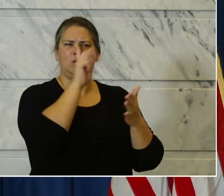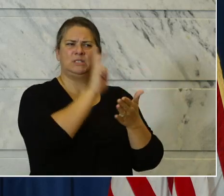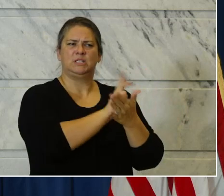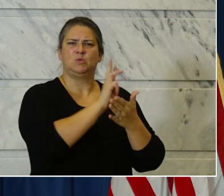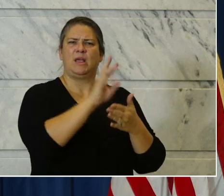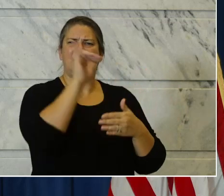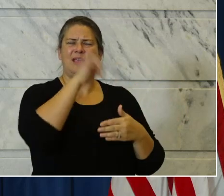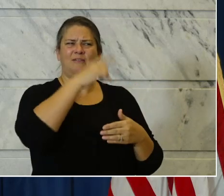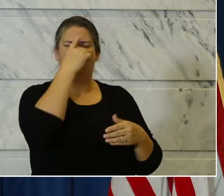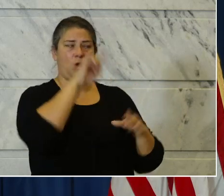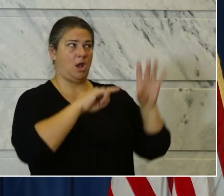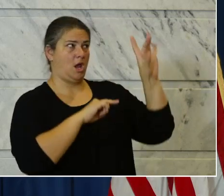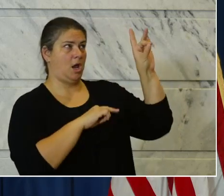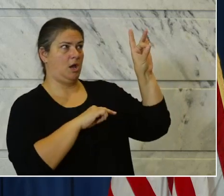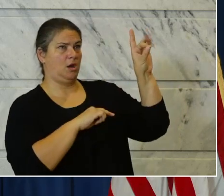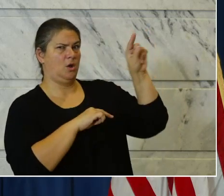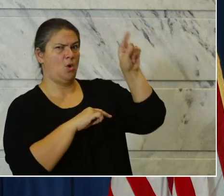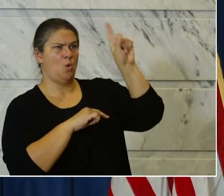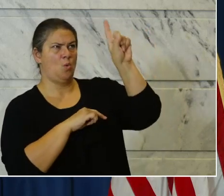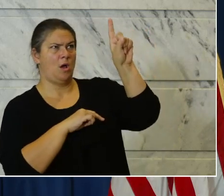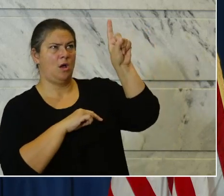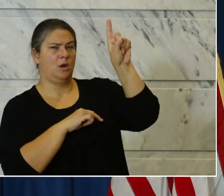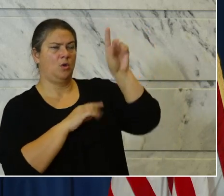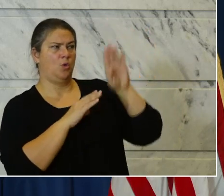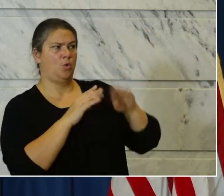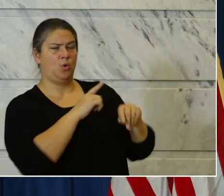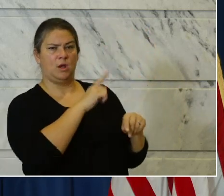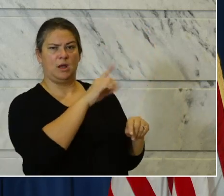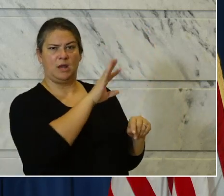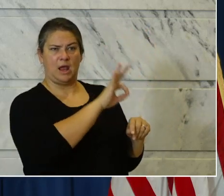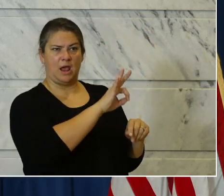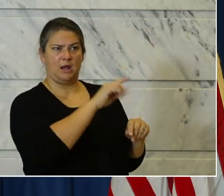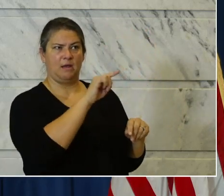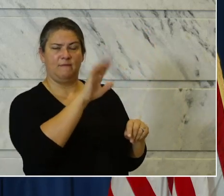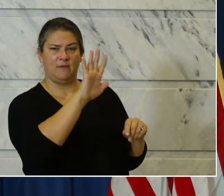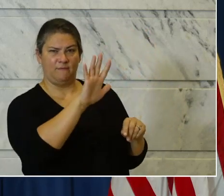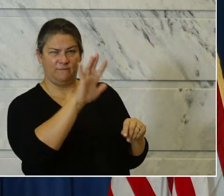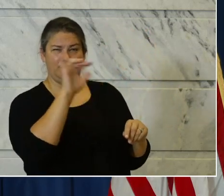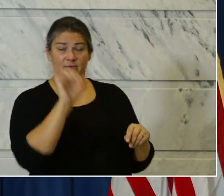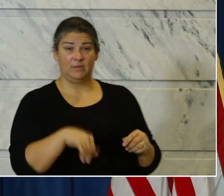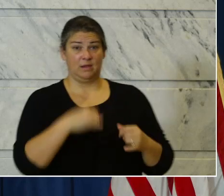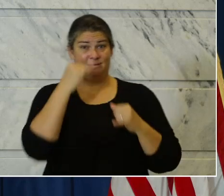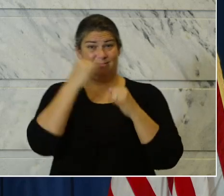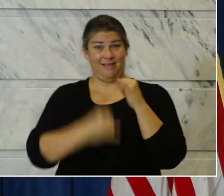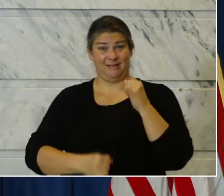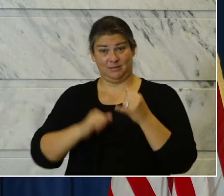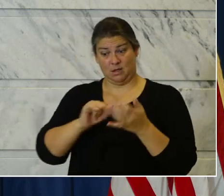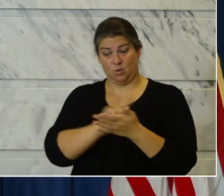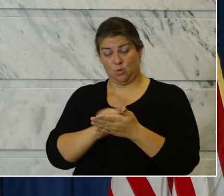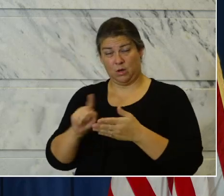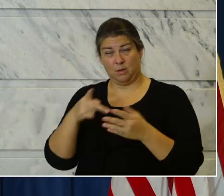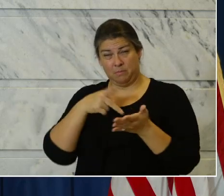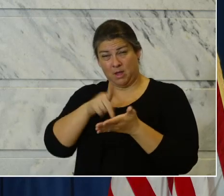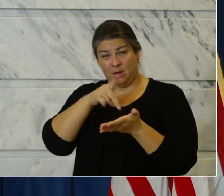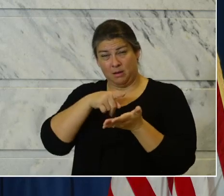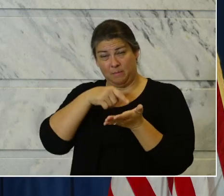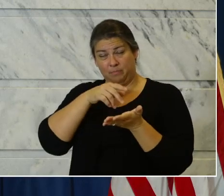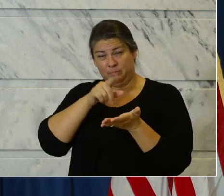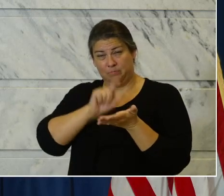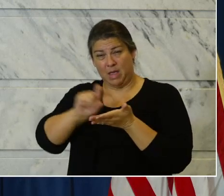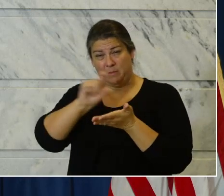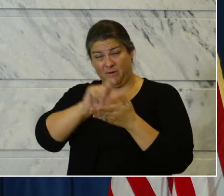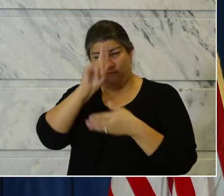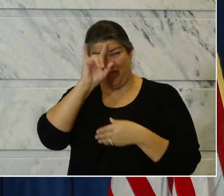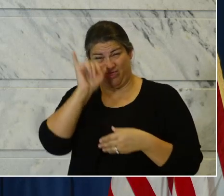weeks ending 8/1 through 9/5. The last payment, the last week's worth of payments for those claimants was